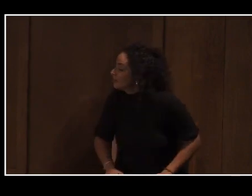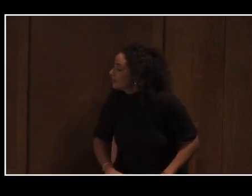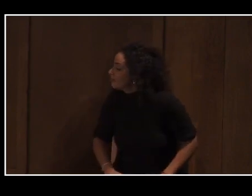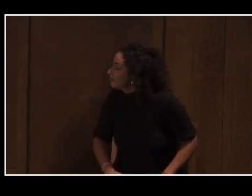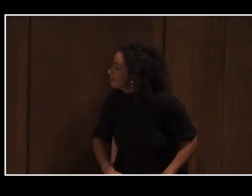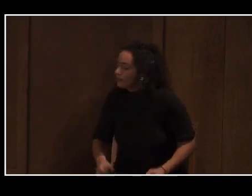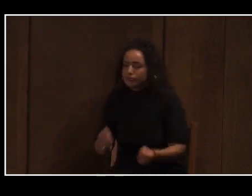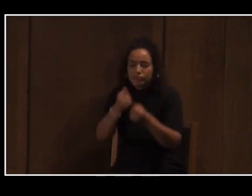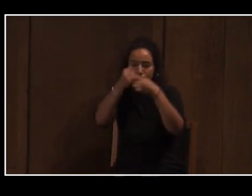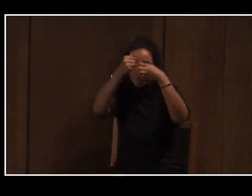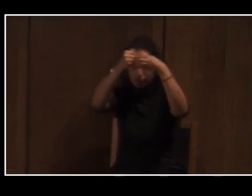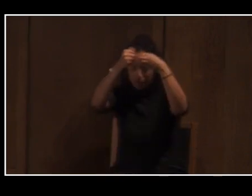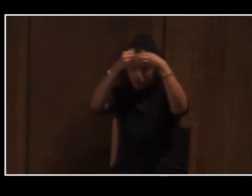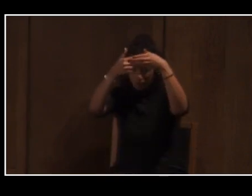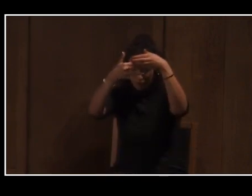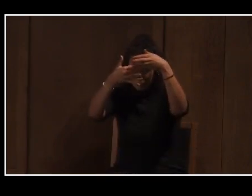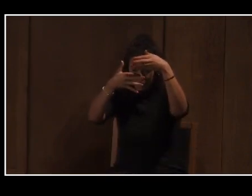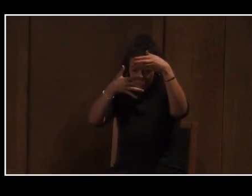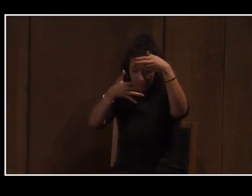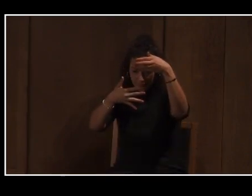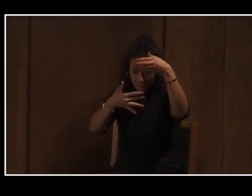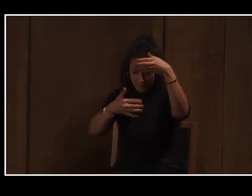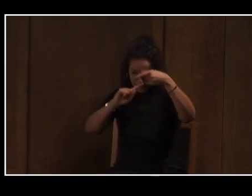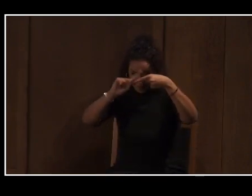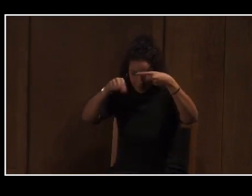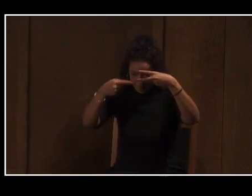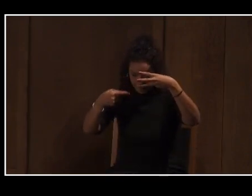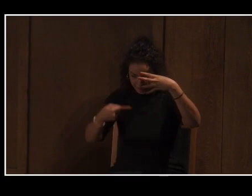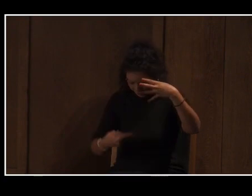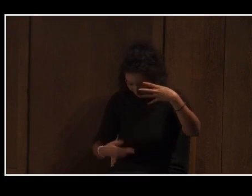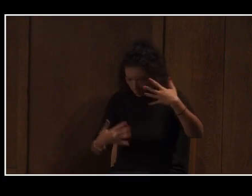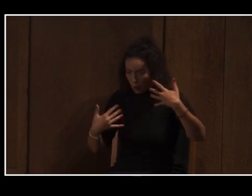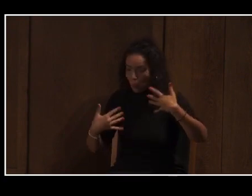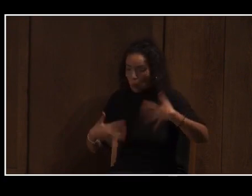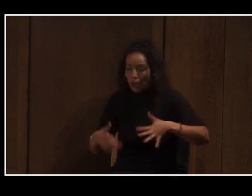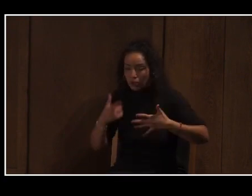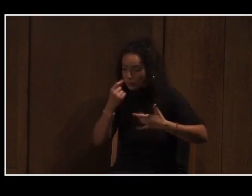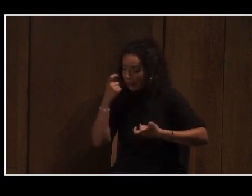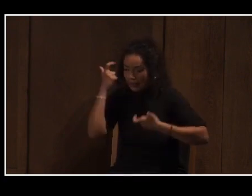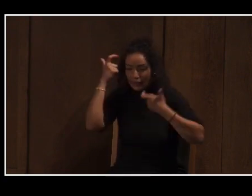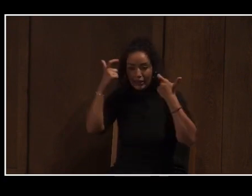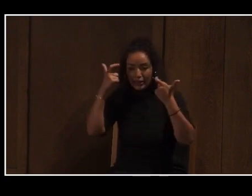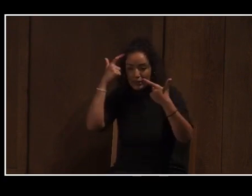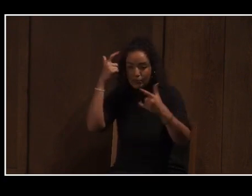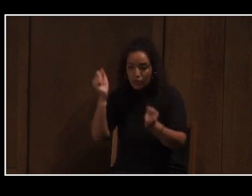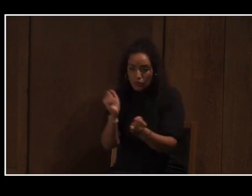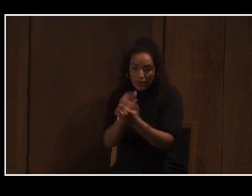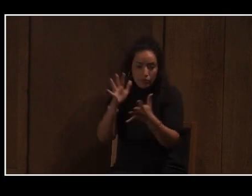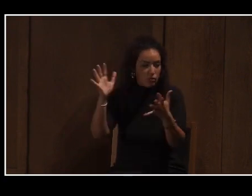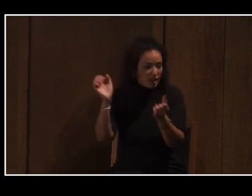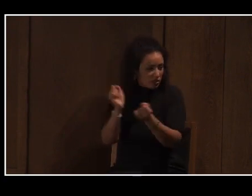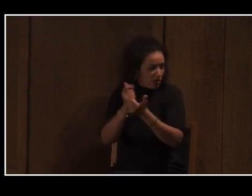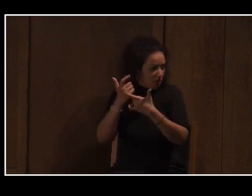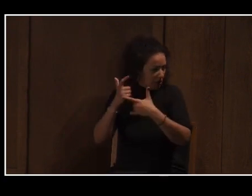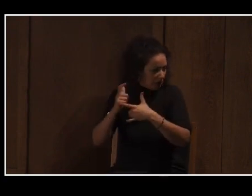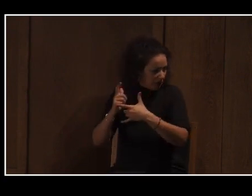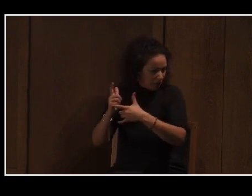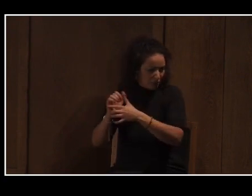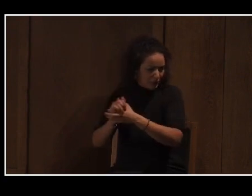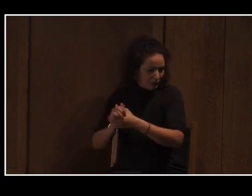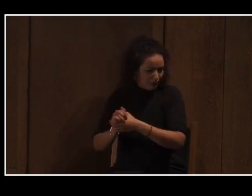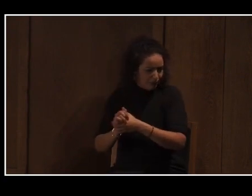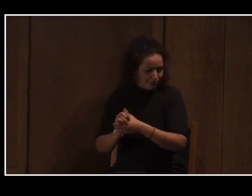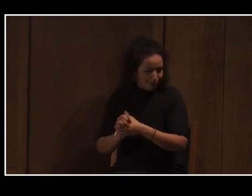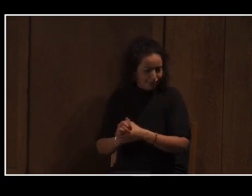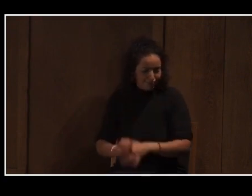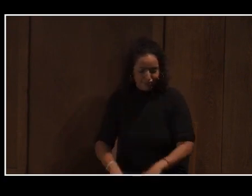lots of things that we can think about in terms of your presentation and your kind of intervention and your thoughts. The